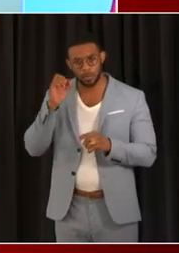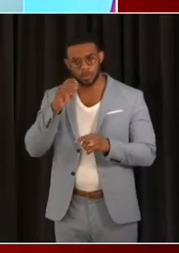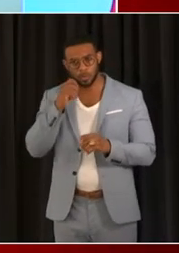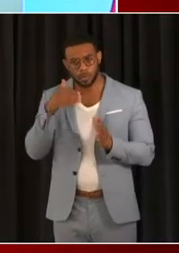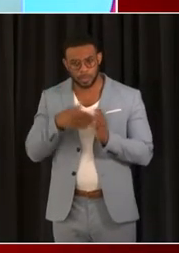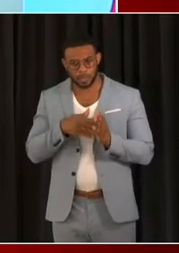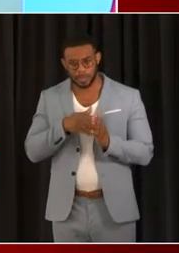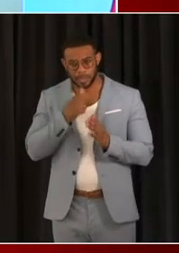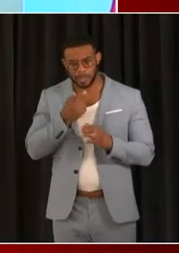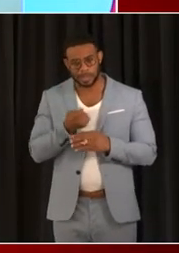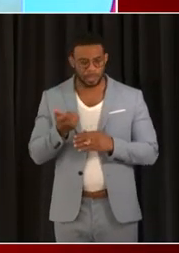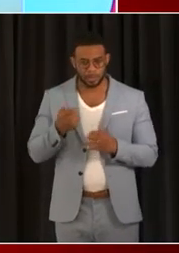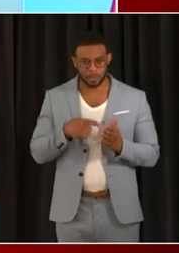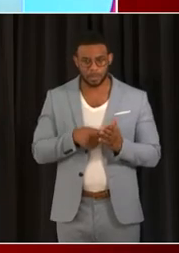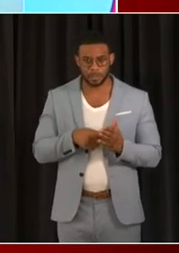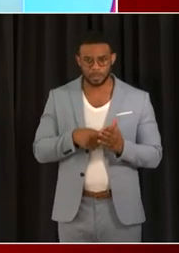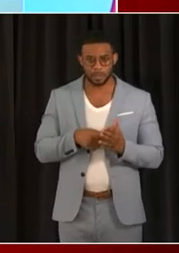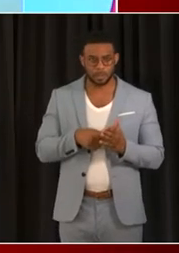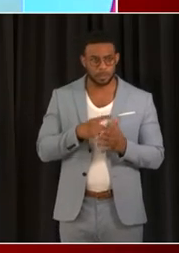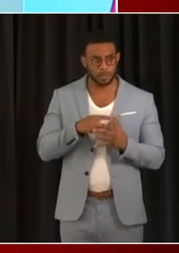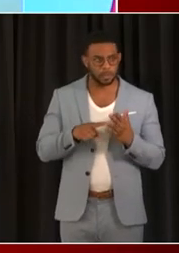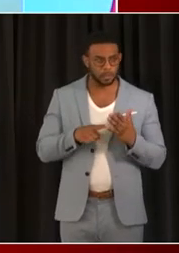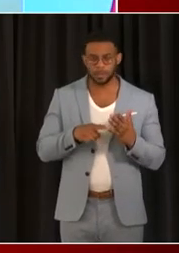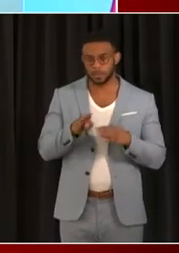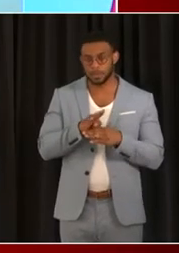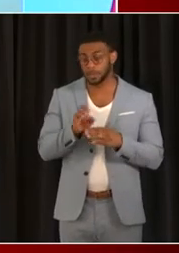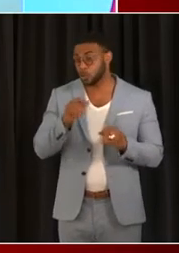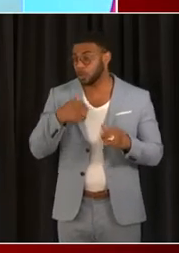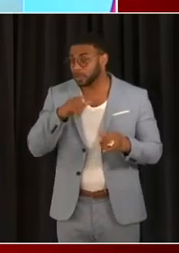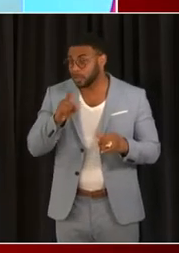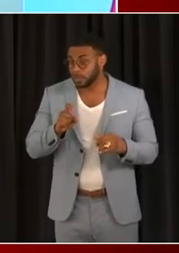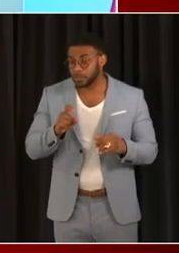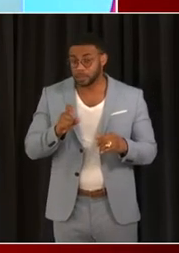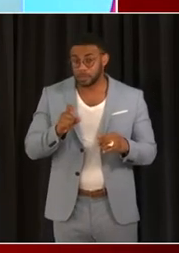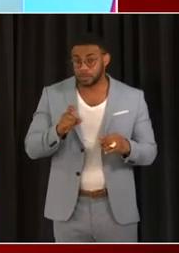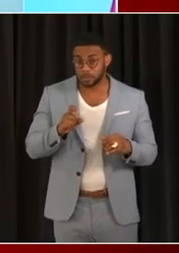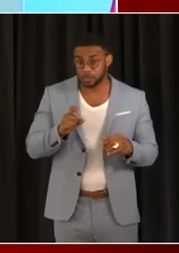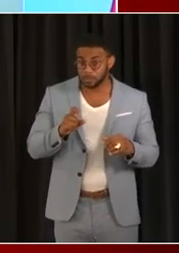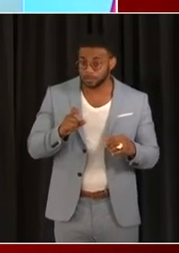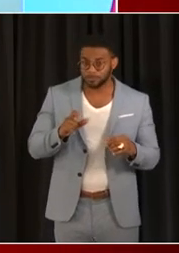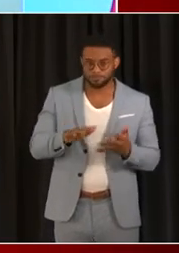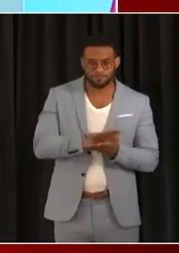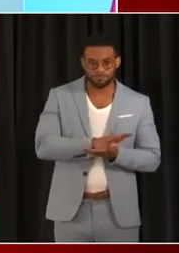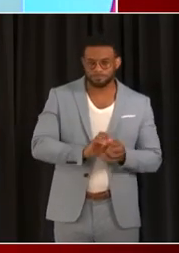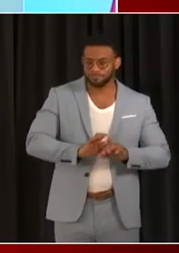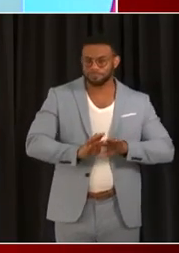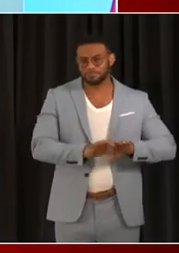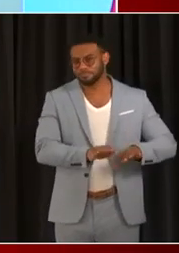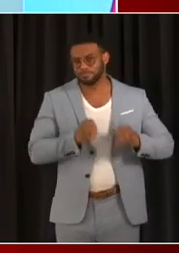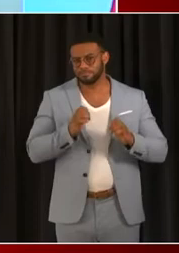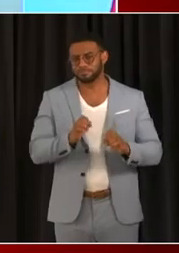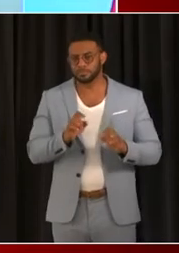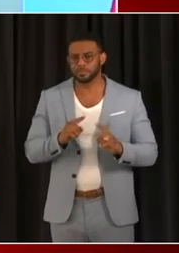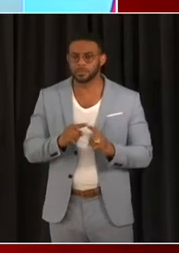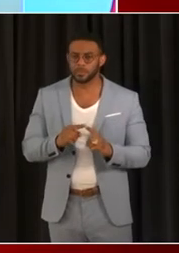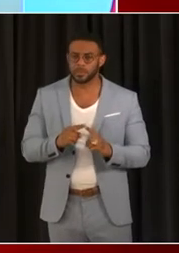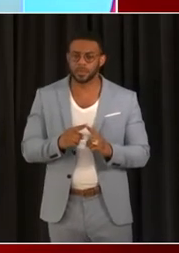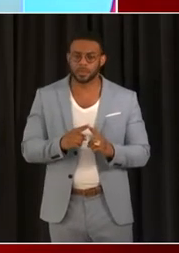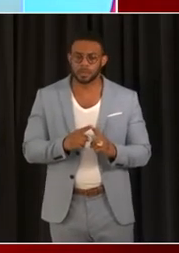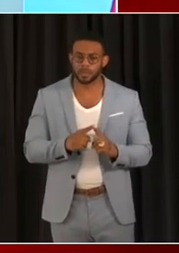of racism that eliminates those businesses. And so we need to squelch those efforts